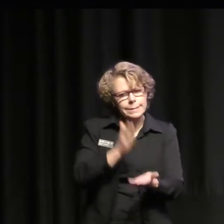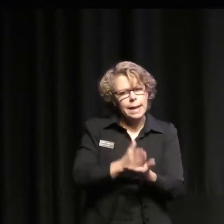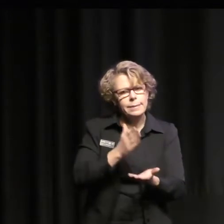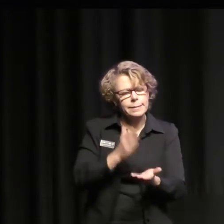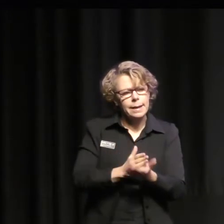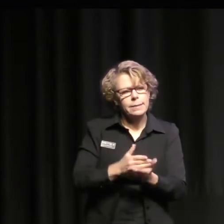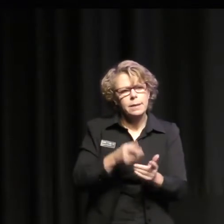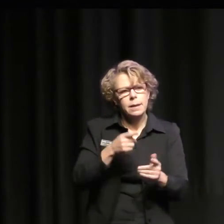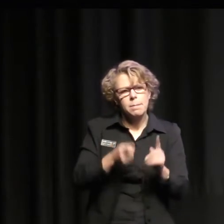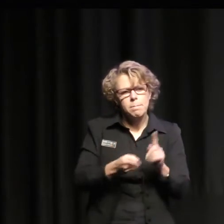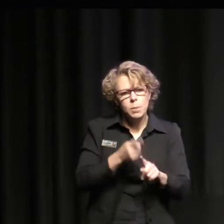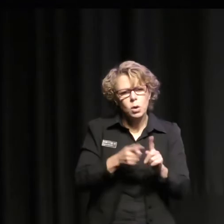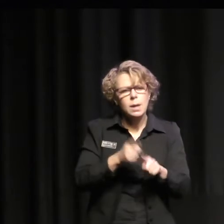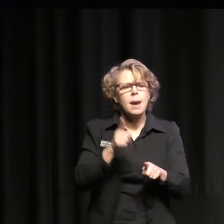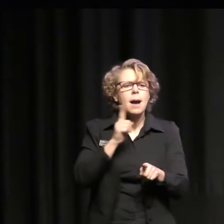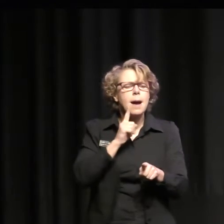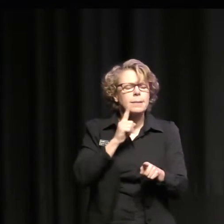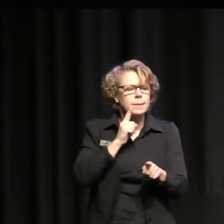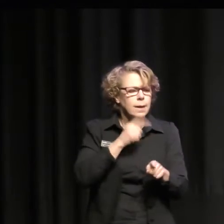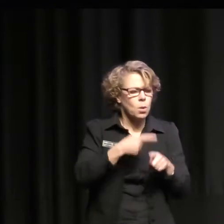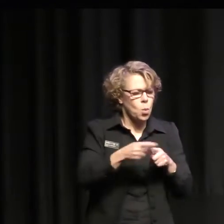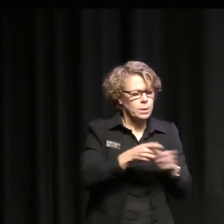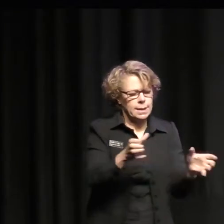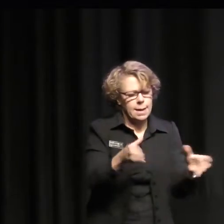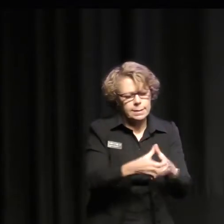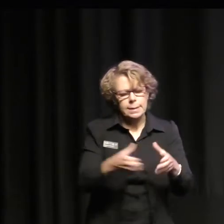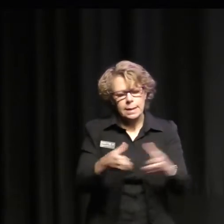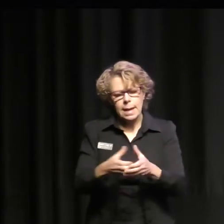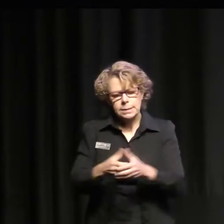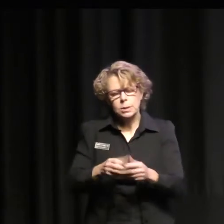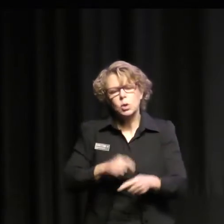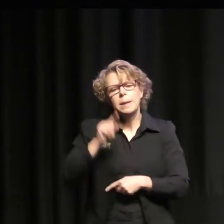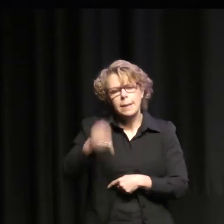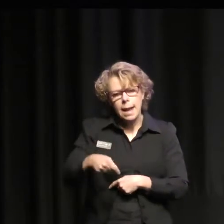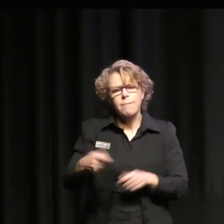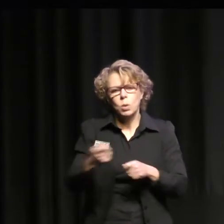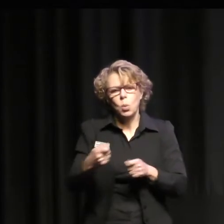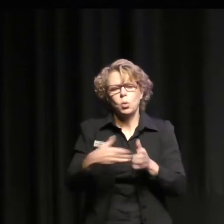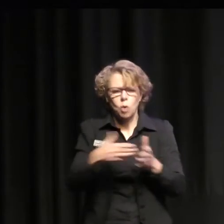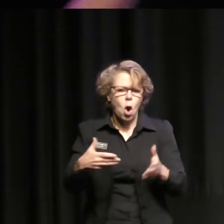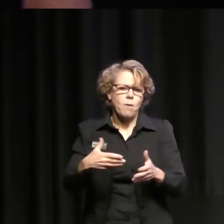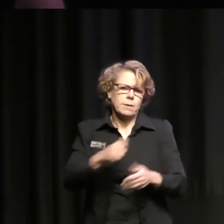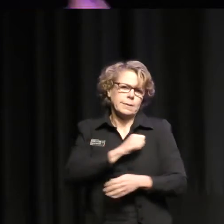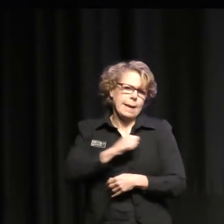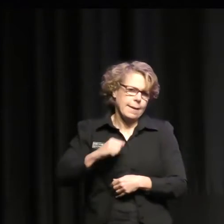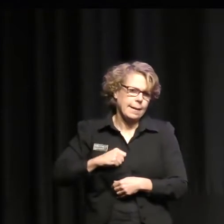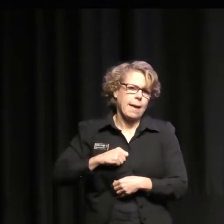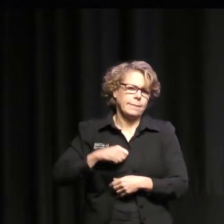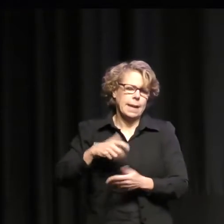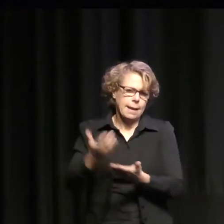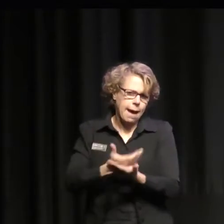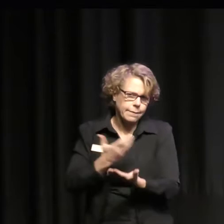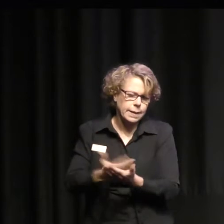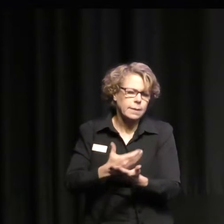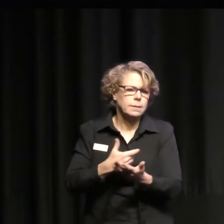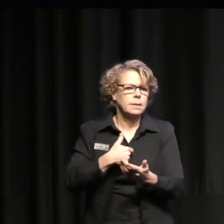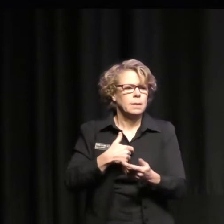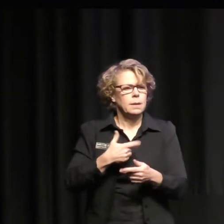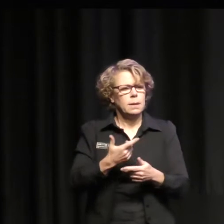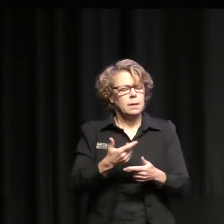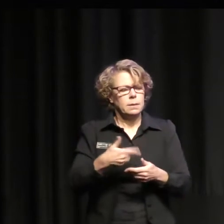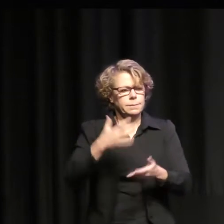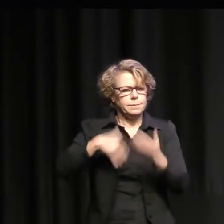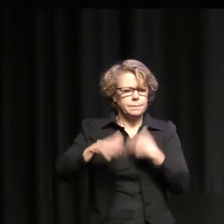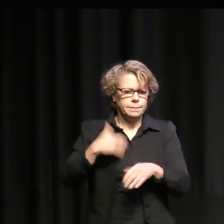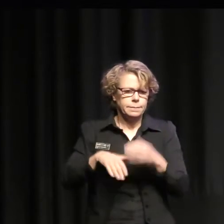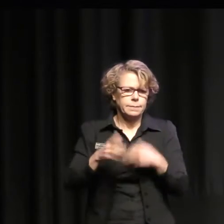with class-based demands against the state of the time. Going way back to Magna Carta,